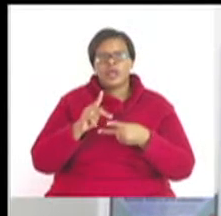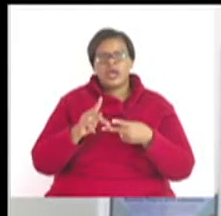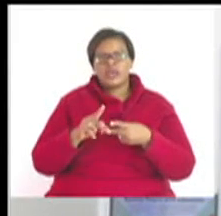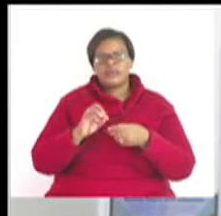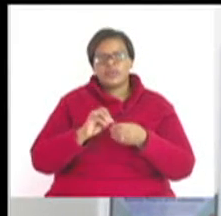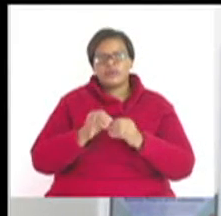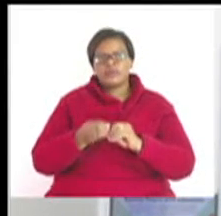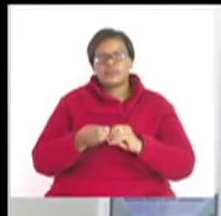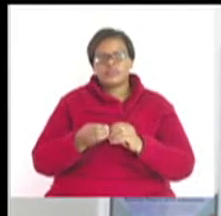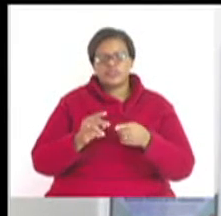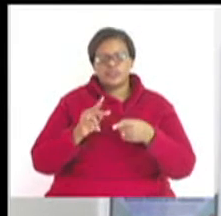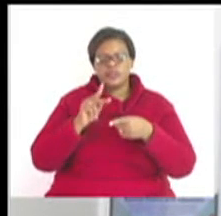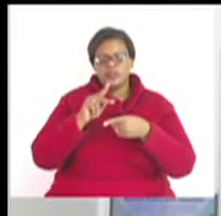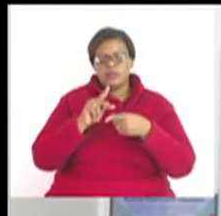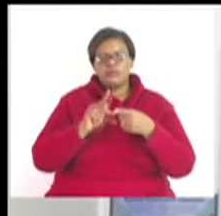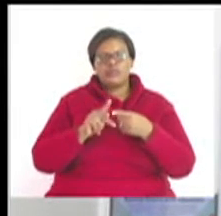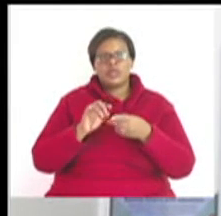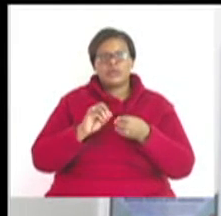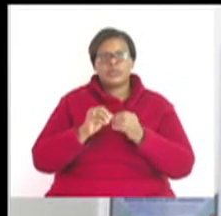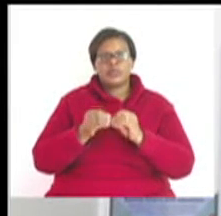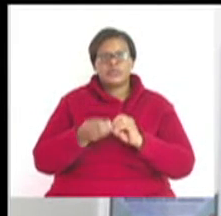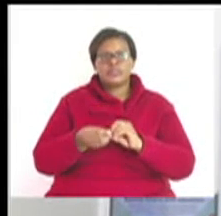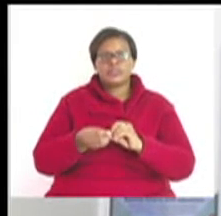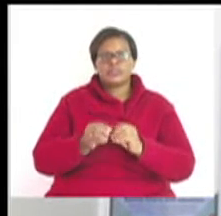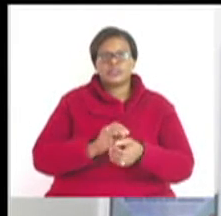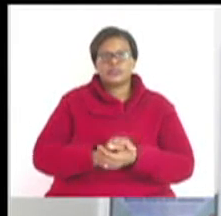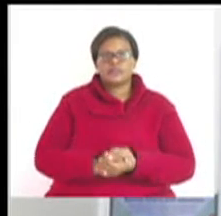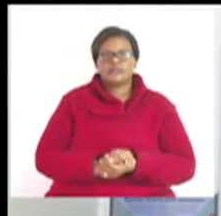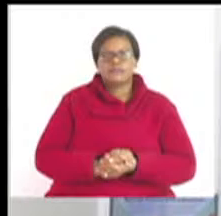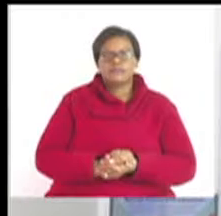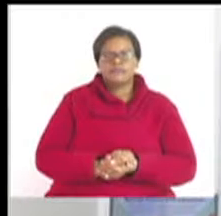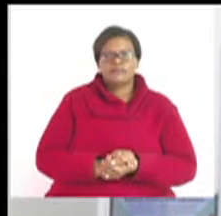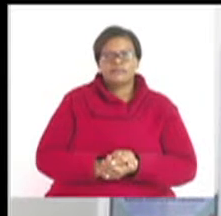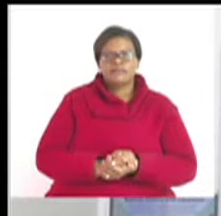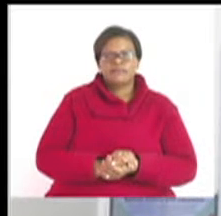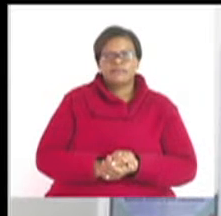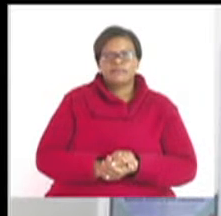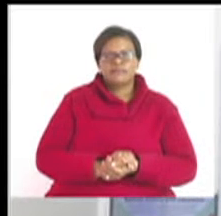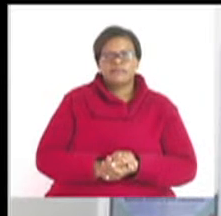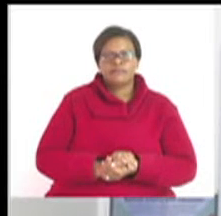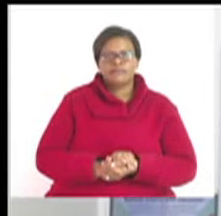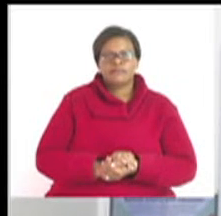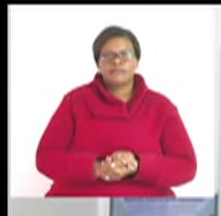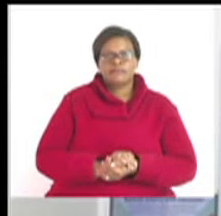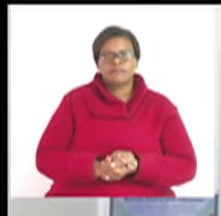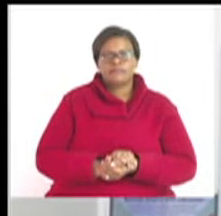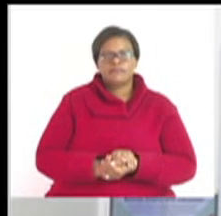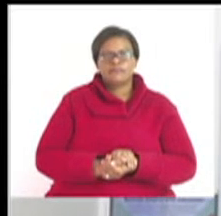Prime